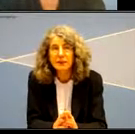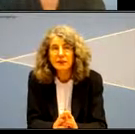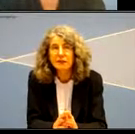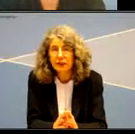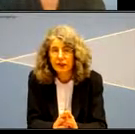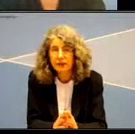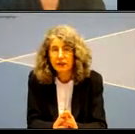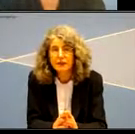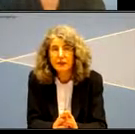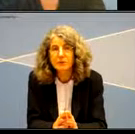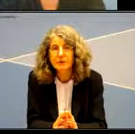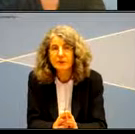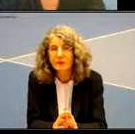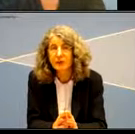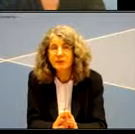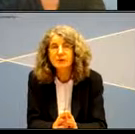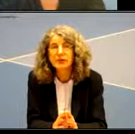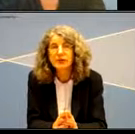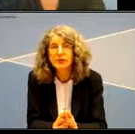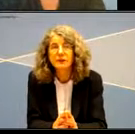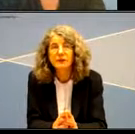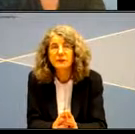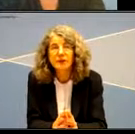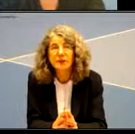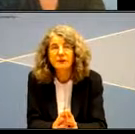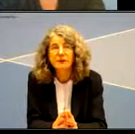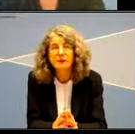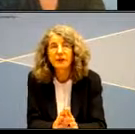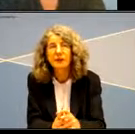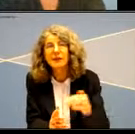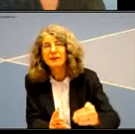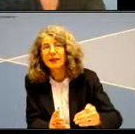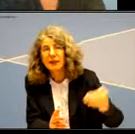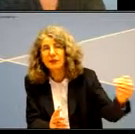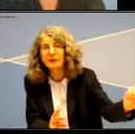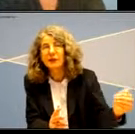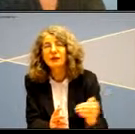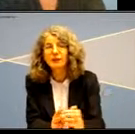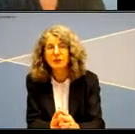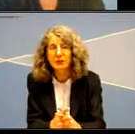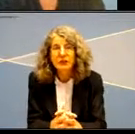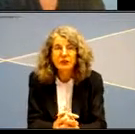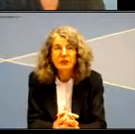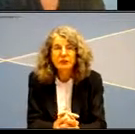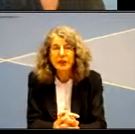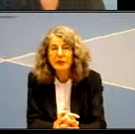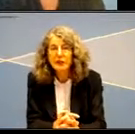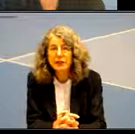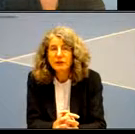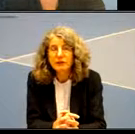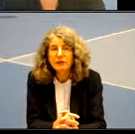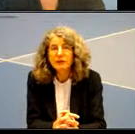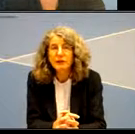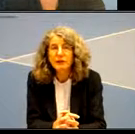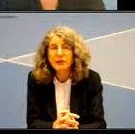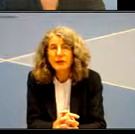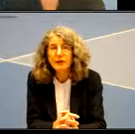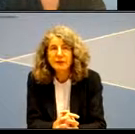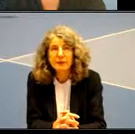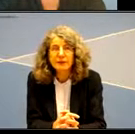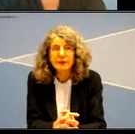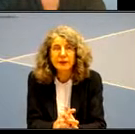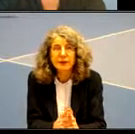digitalization of the energy consumers, and we need to take this into account in our dynamic regulation. Finally, of course, and